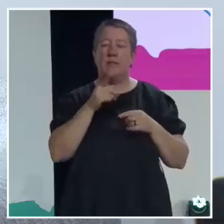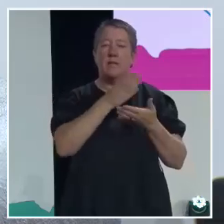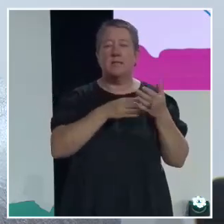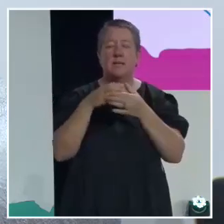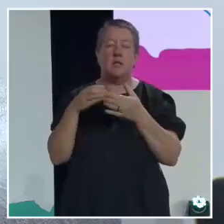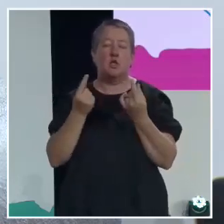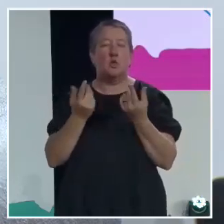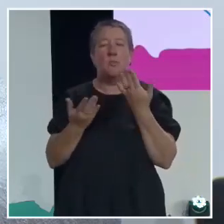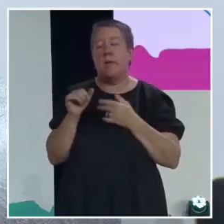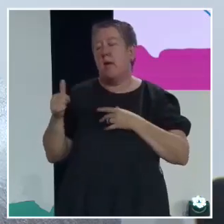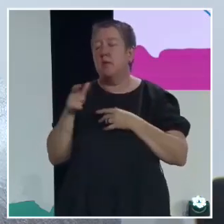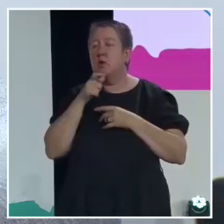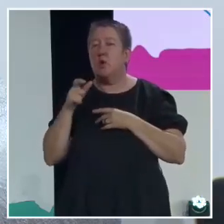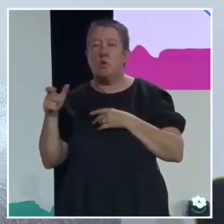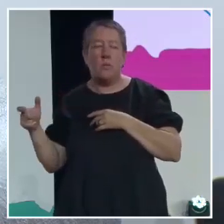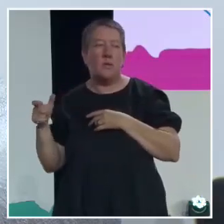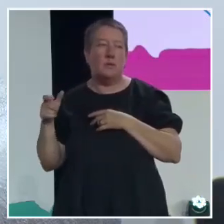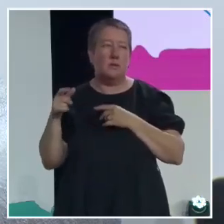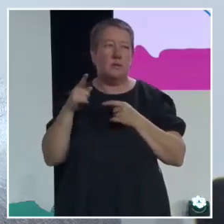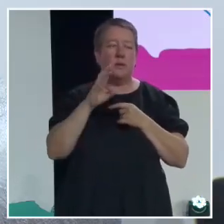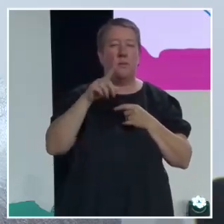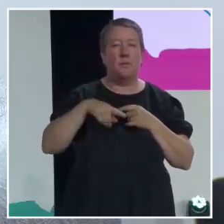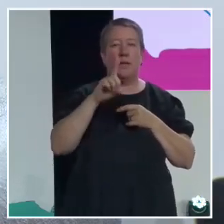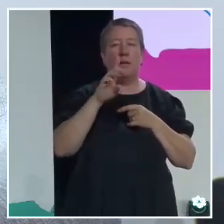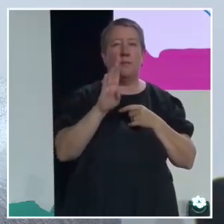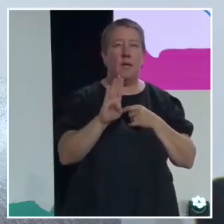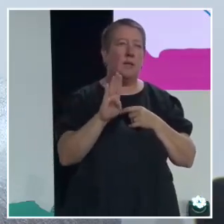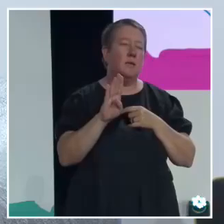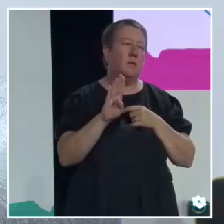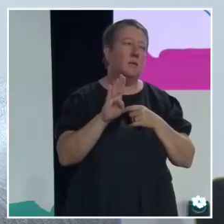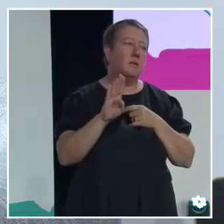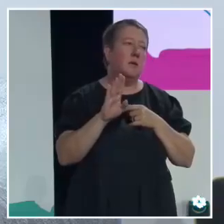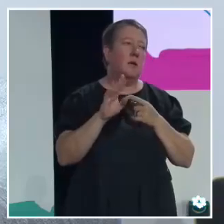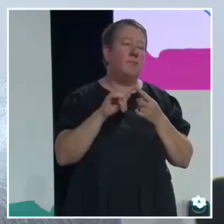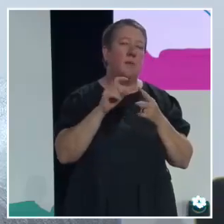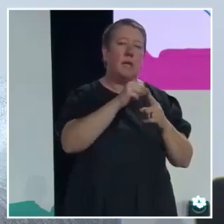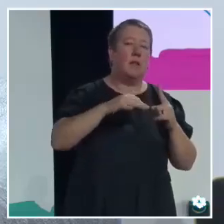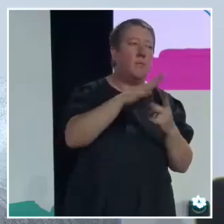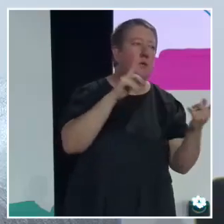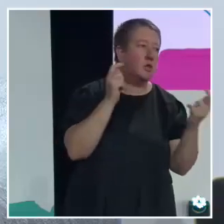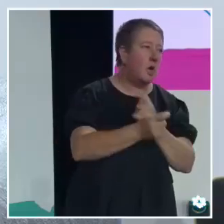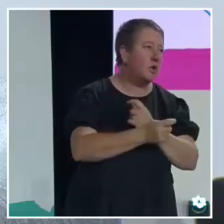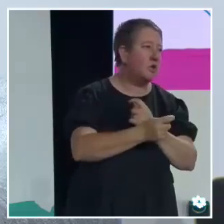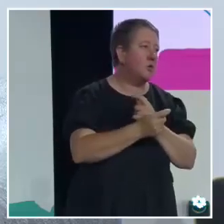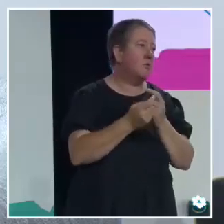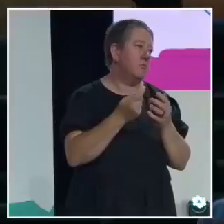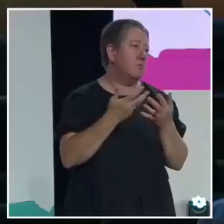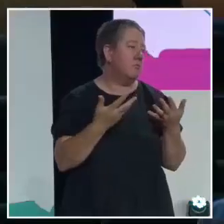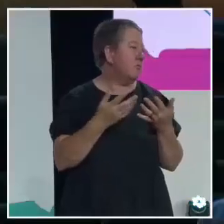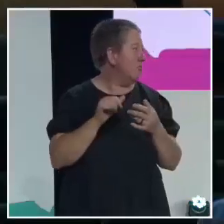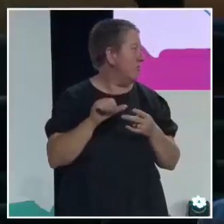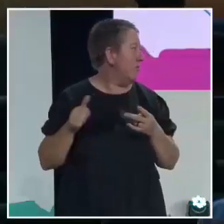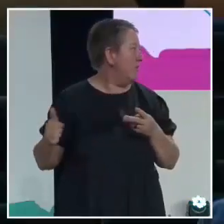other could comment also on the role of PDBs first on climate change and on the digital economy on the other hand. Thank